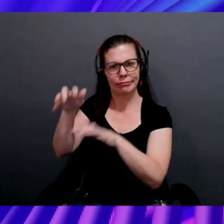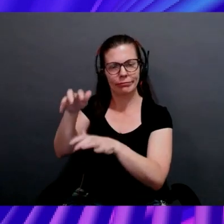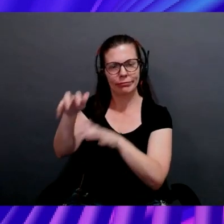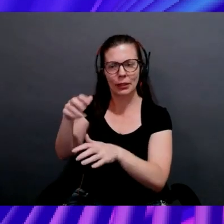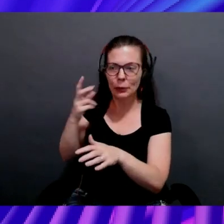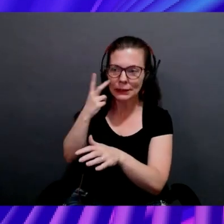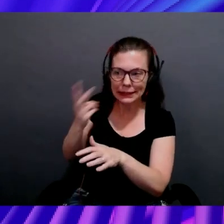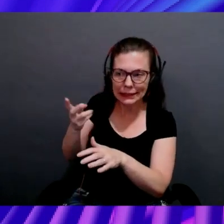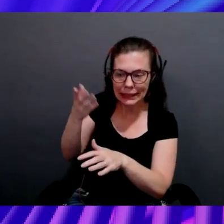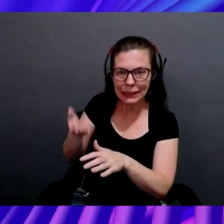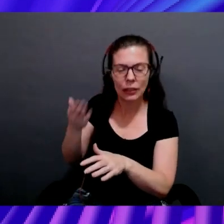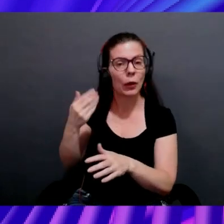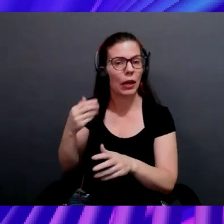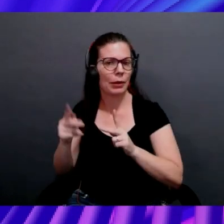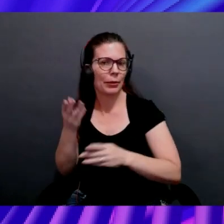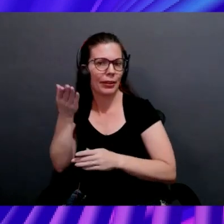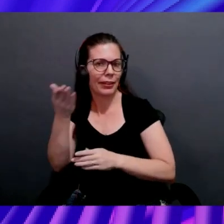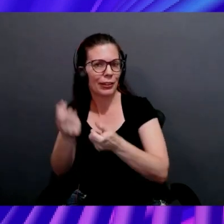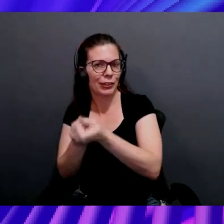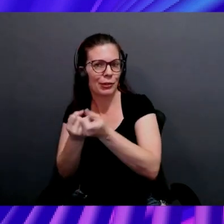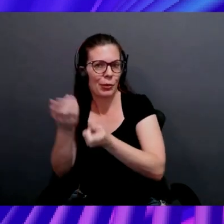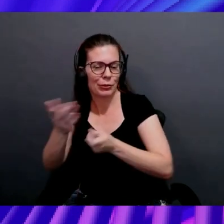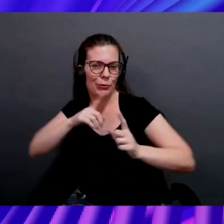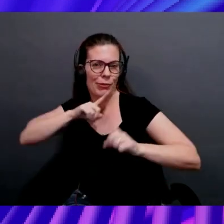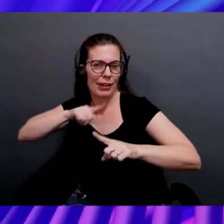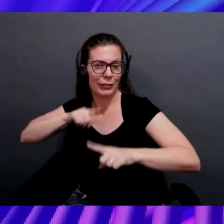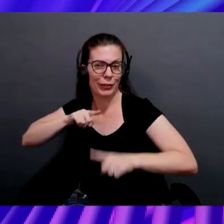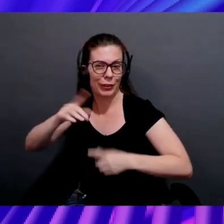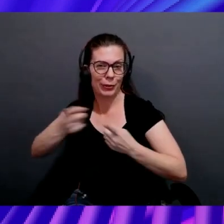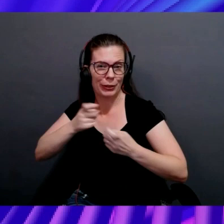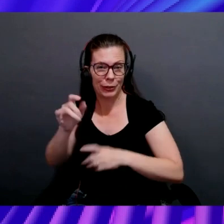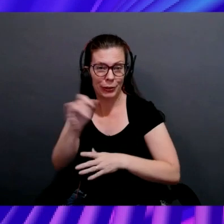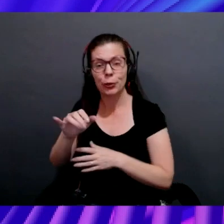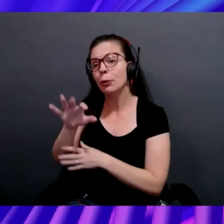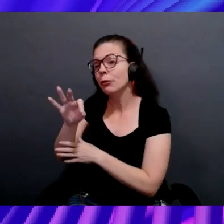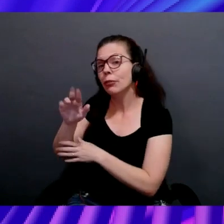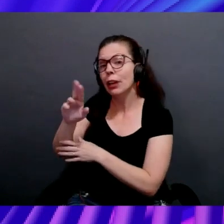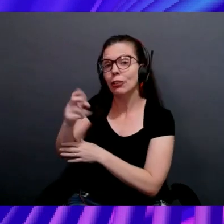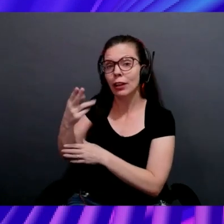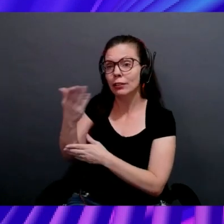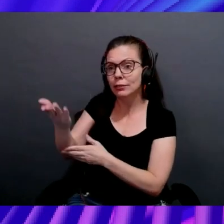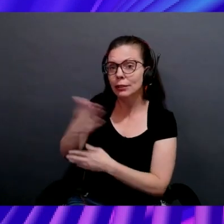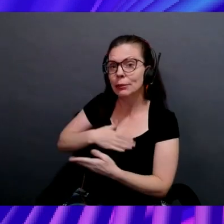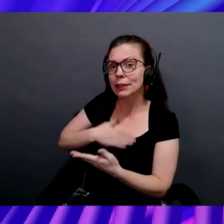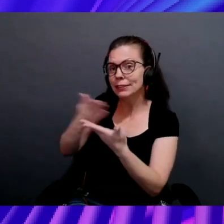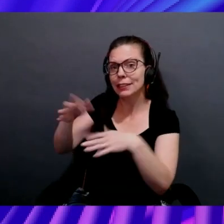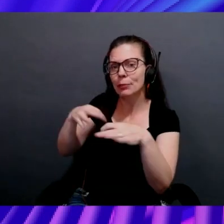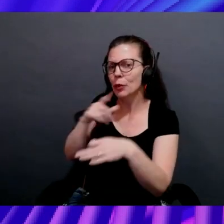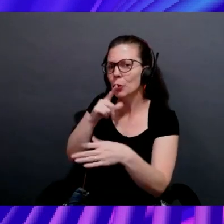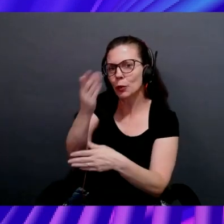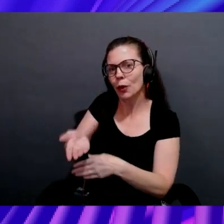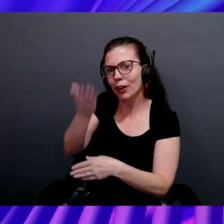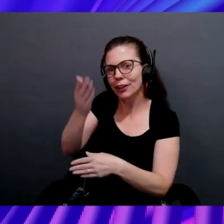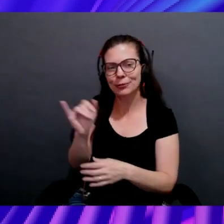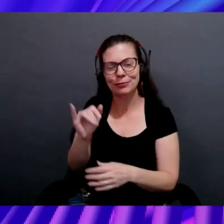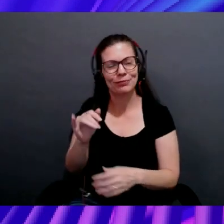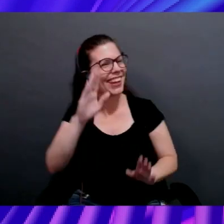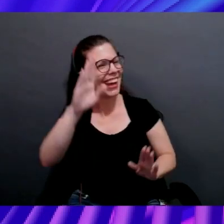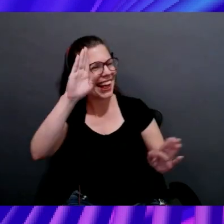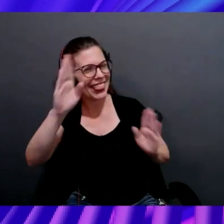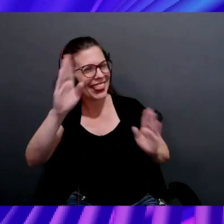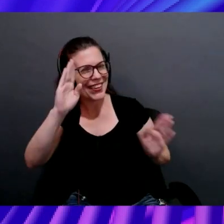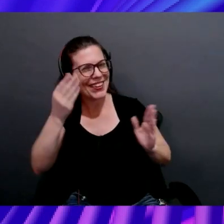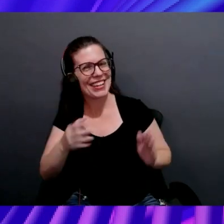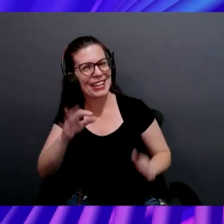We have people in chat answering questions for you as well. But Farah, please tell the people about yourself as well. Well, hi, everybody. My name is